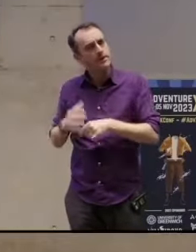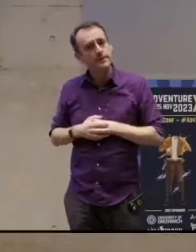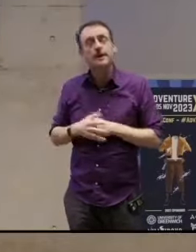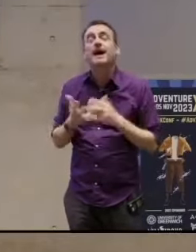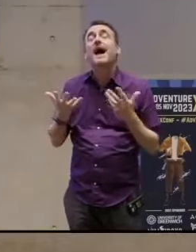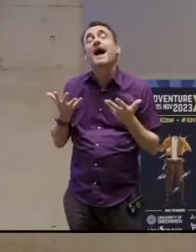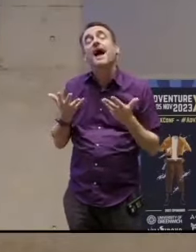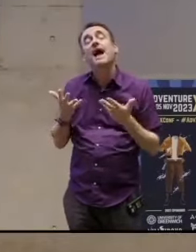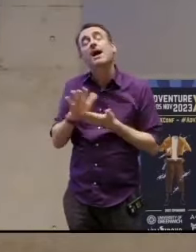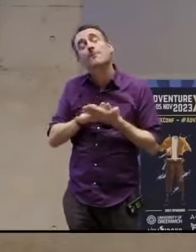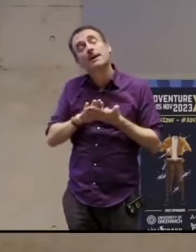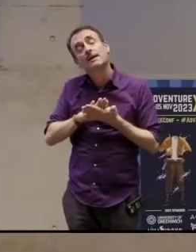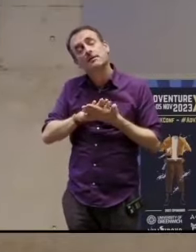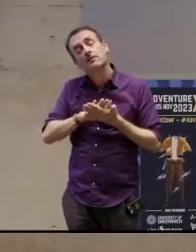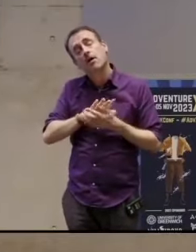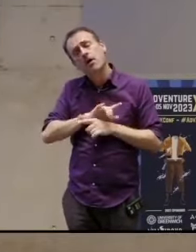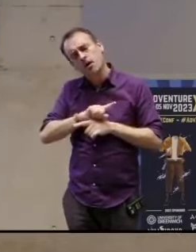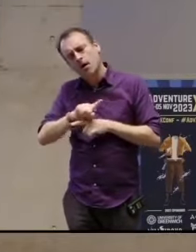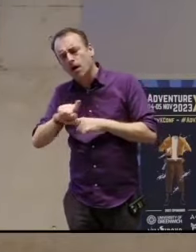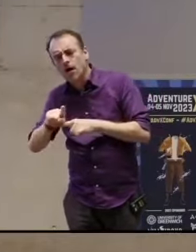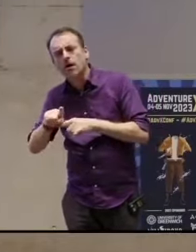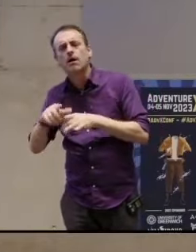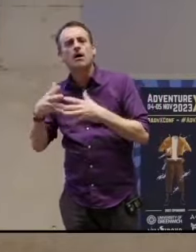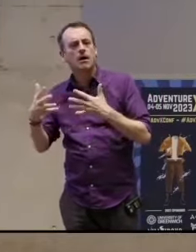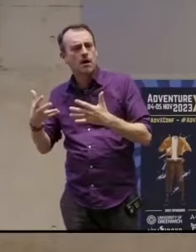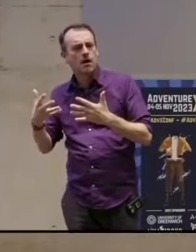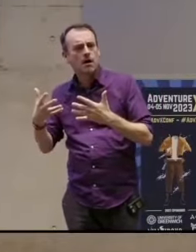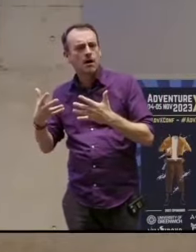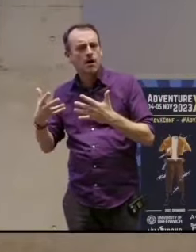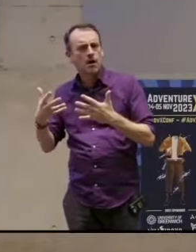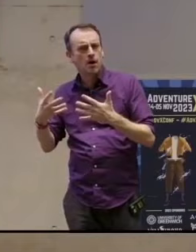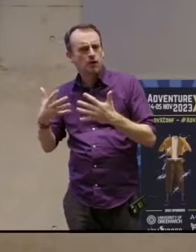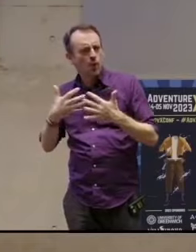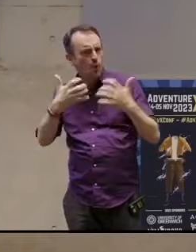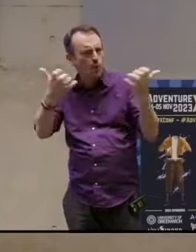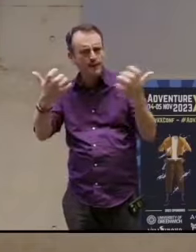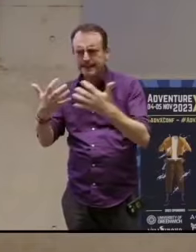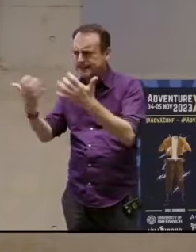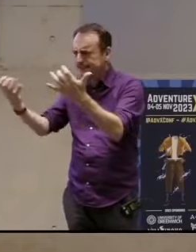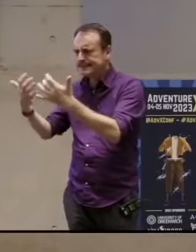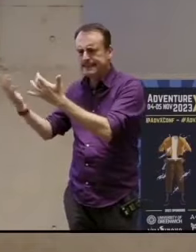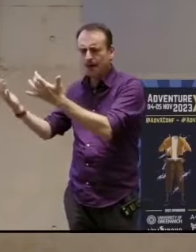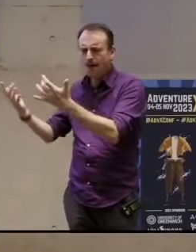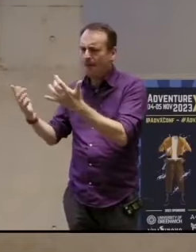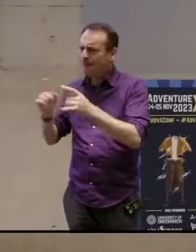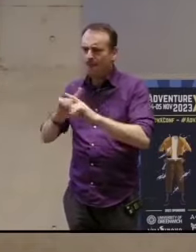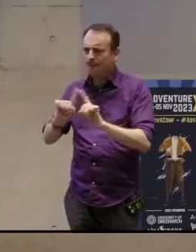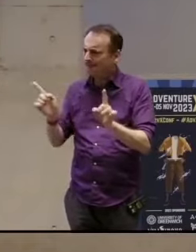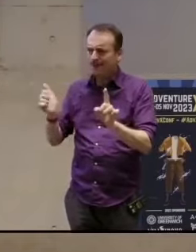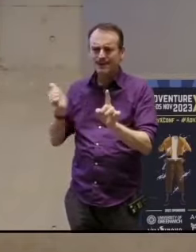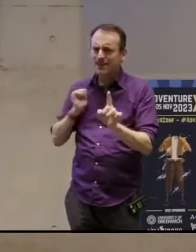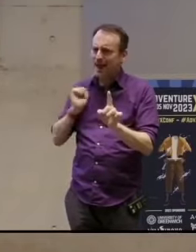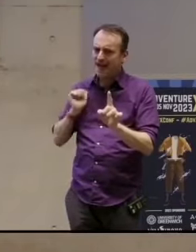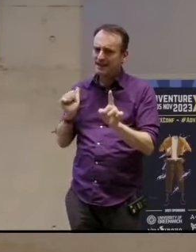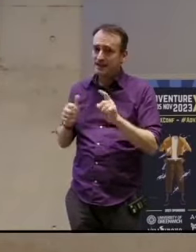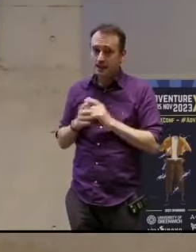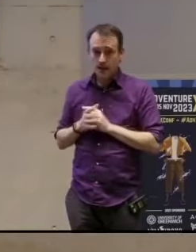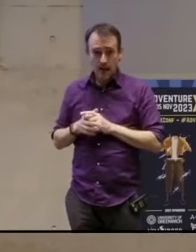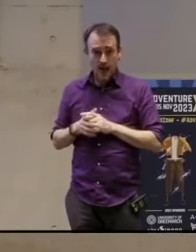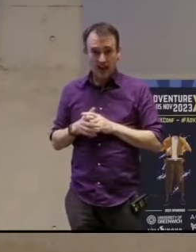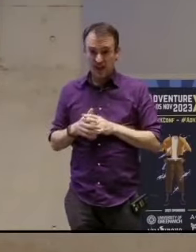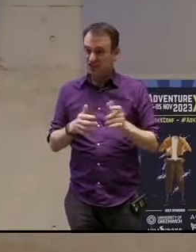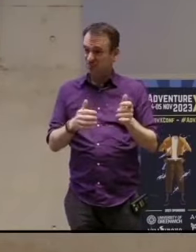result, we found that it reached different audiences. And even within gamer communities, people